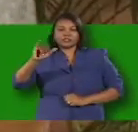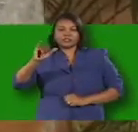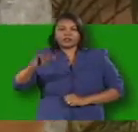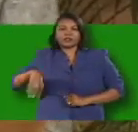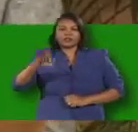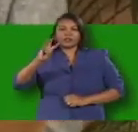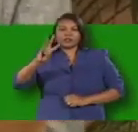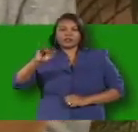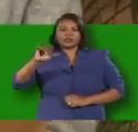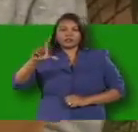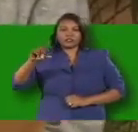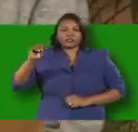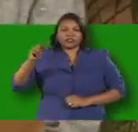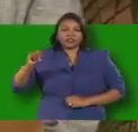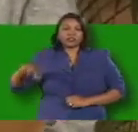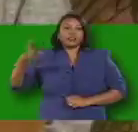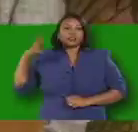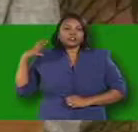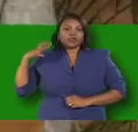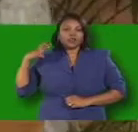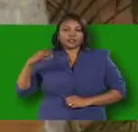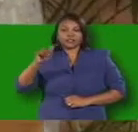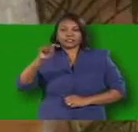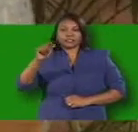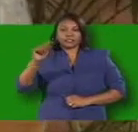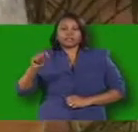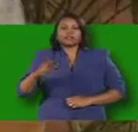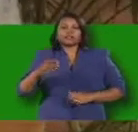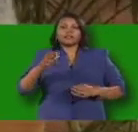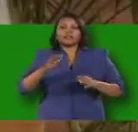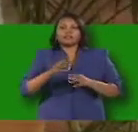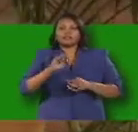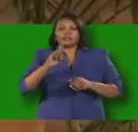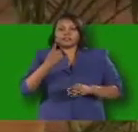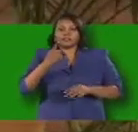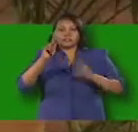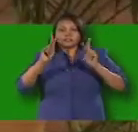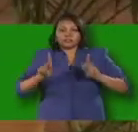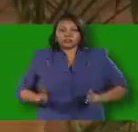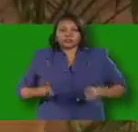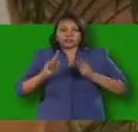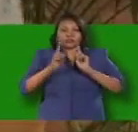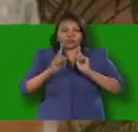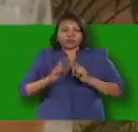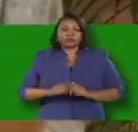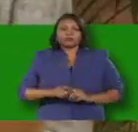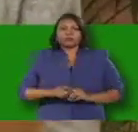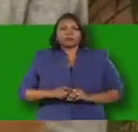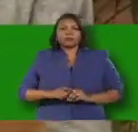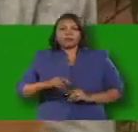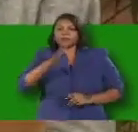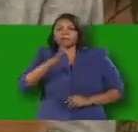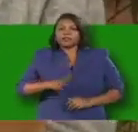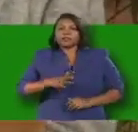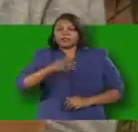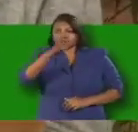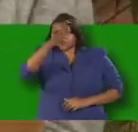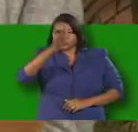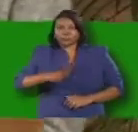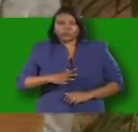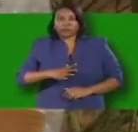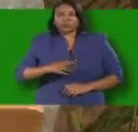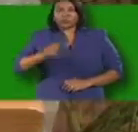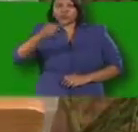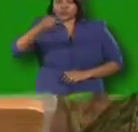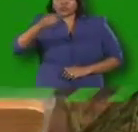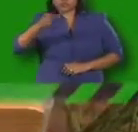Telecommunications Authority of Trinidad and Tobago, delivered the opening remarks. Ladies and gentlemen,